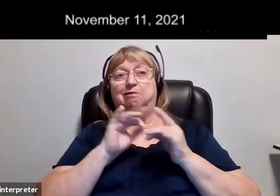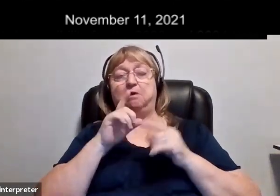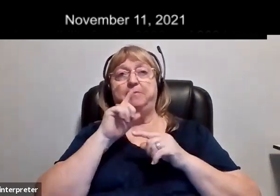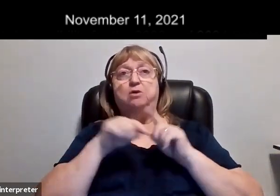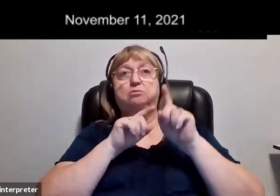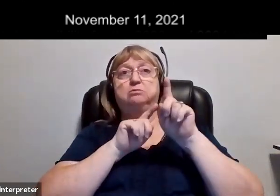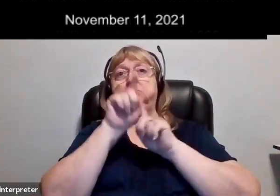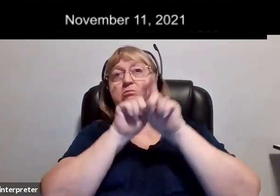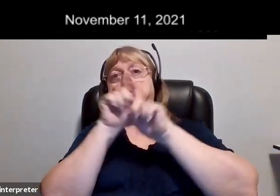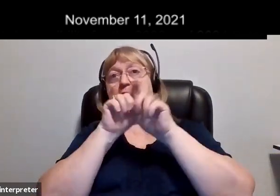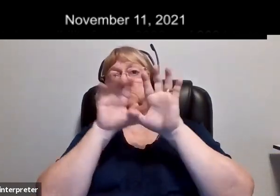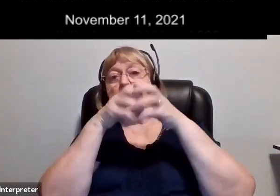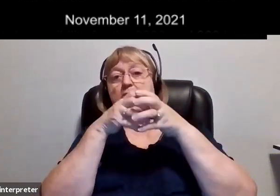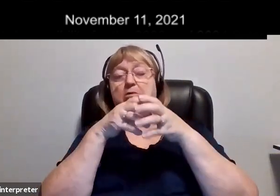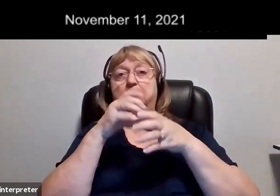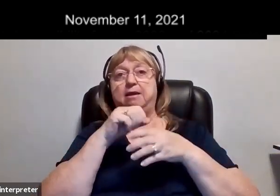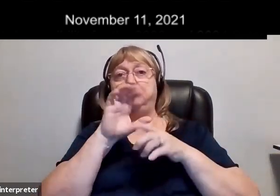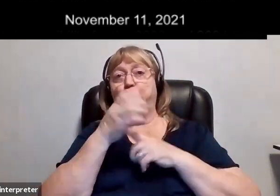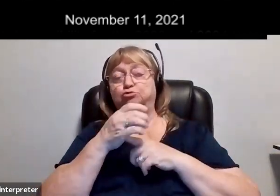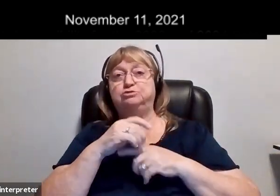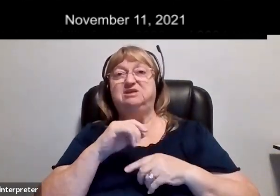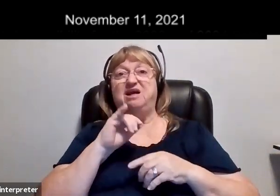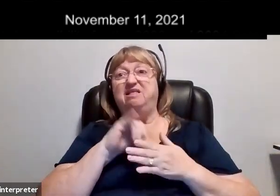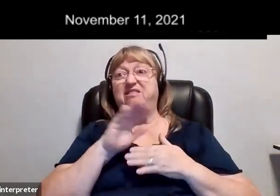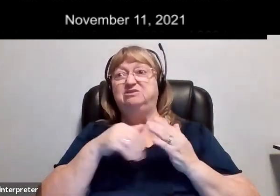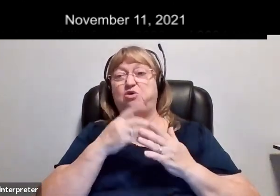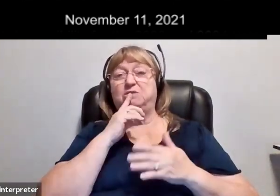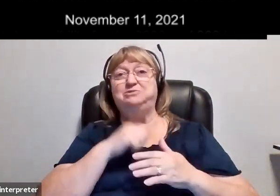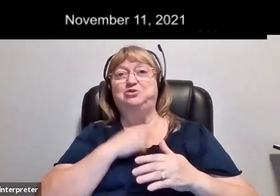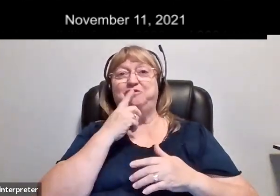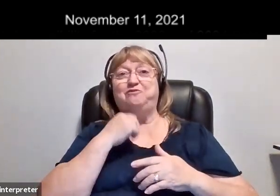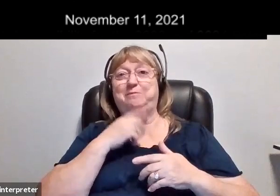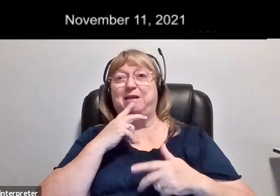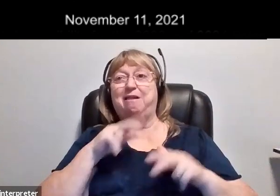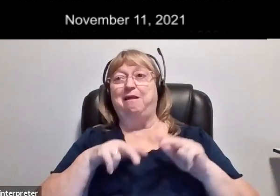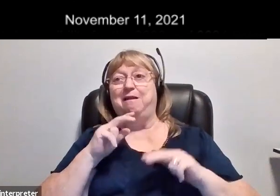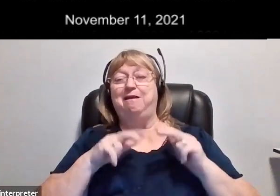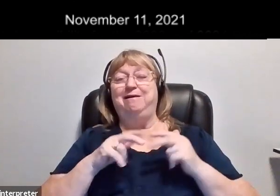cultures. And this was all. Sorry for being a bit,